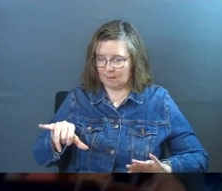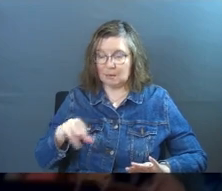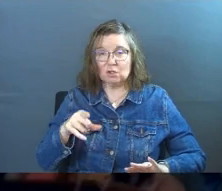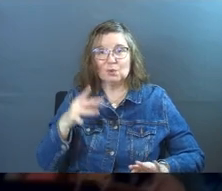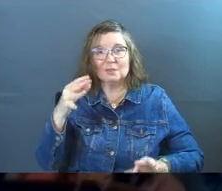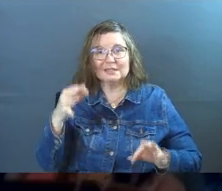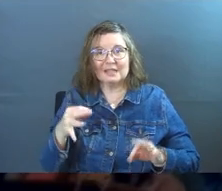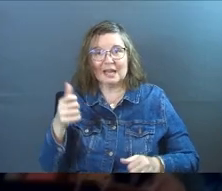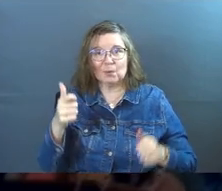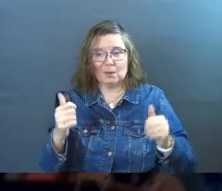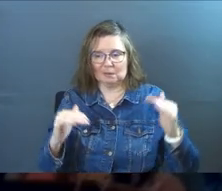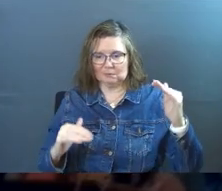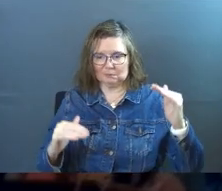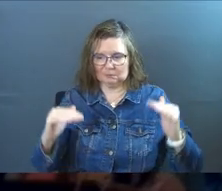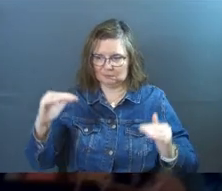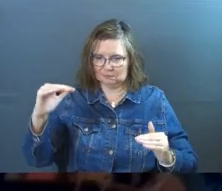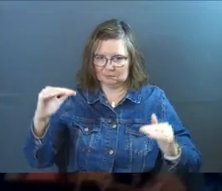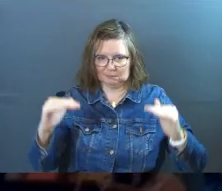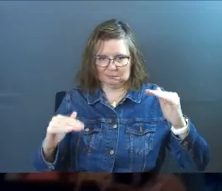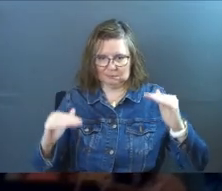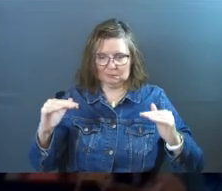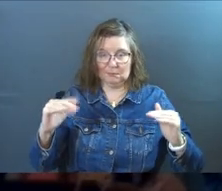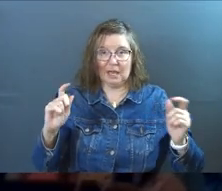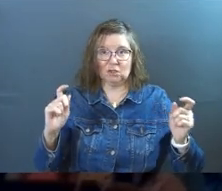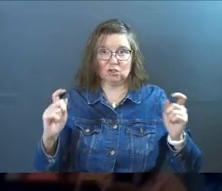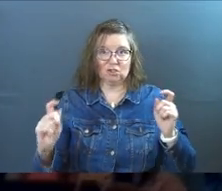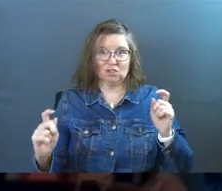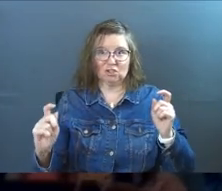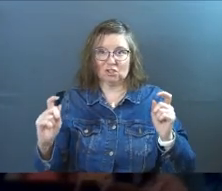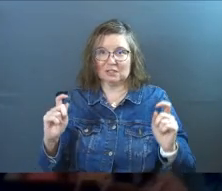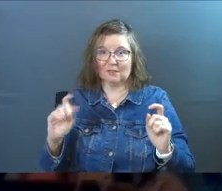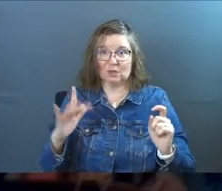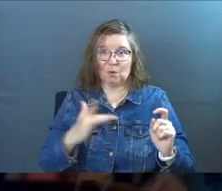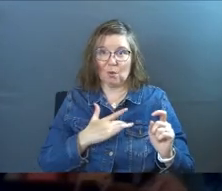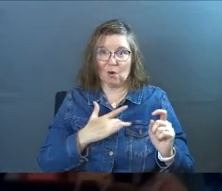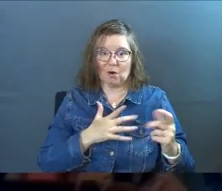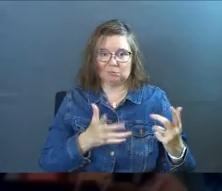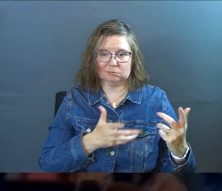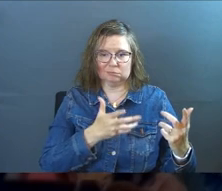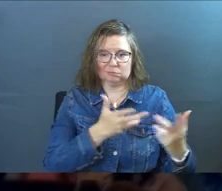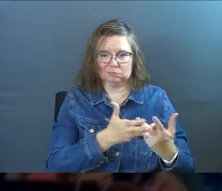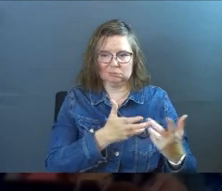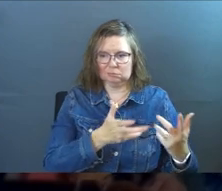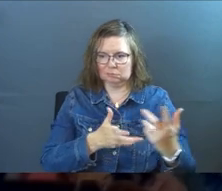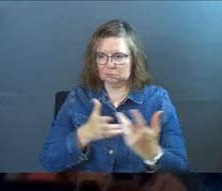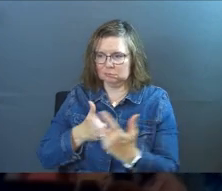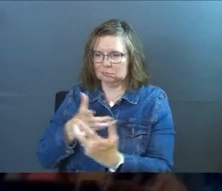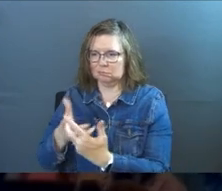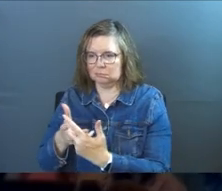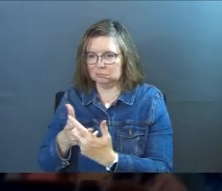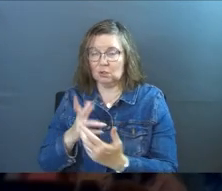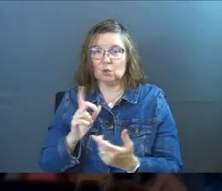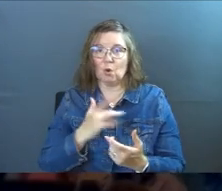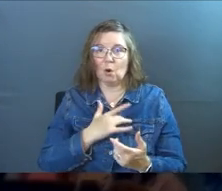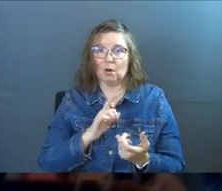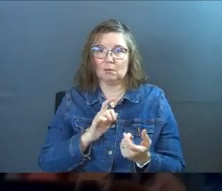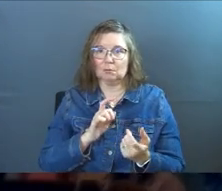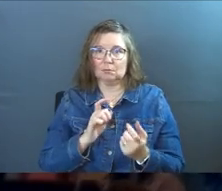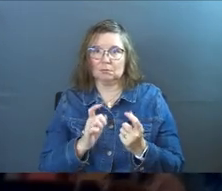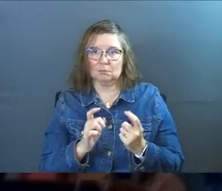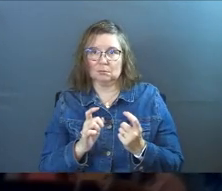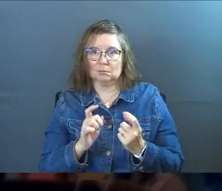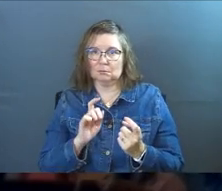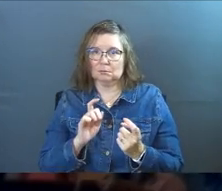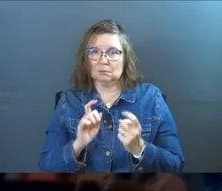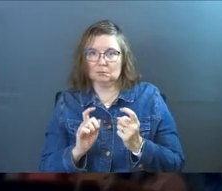you're deciding what wins, and you're shifting your heart. You shift your heart just a little tiny bit